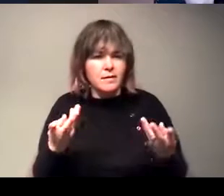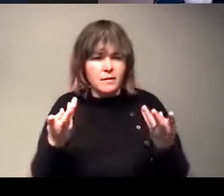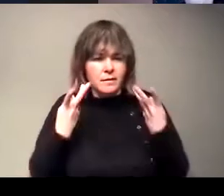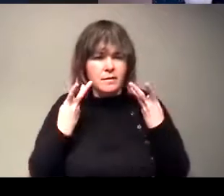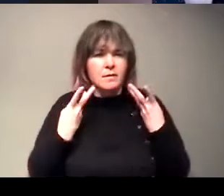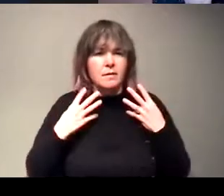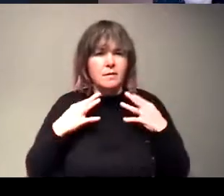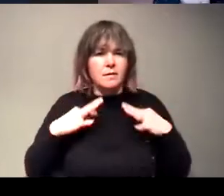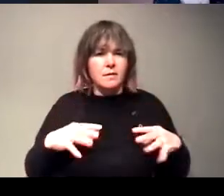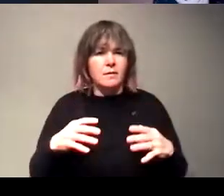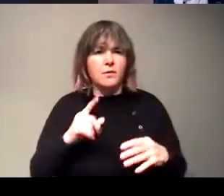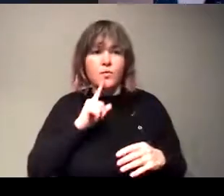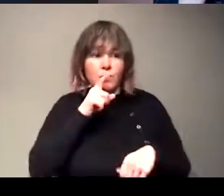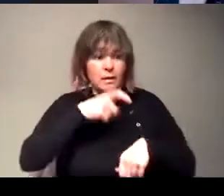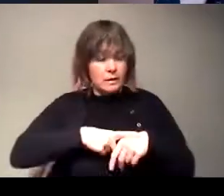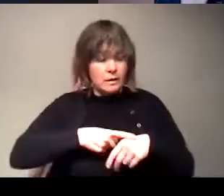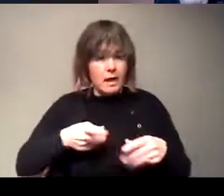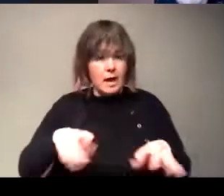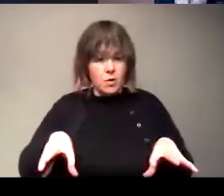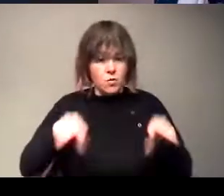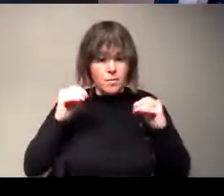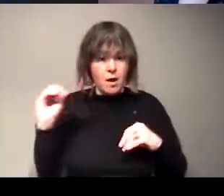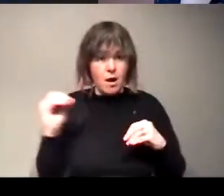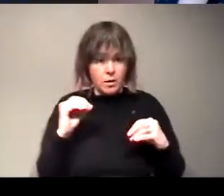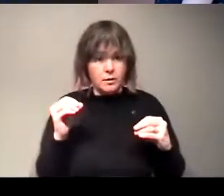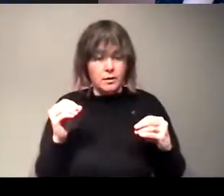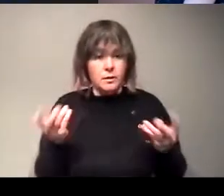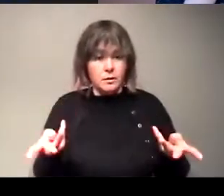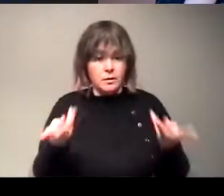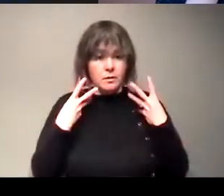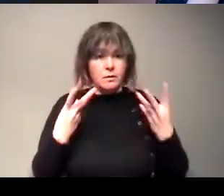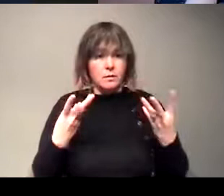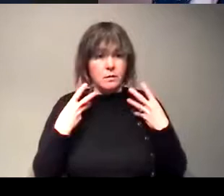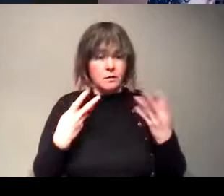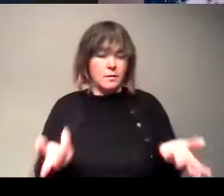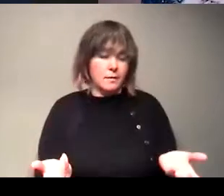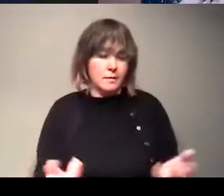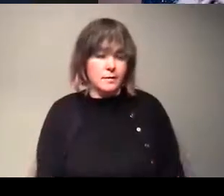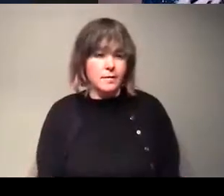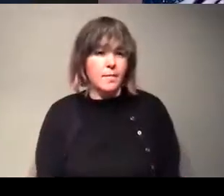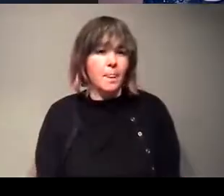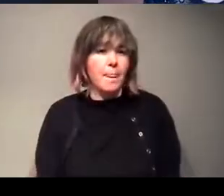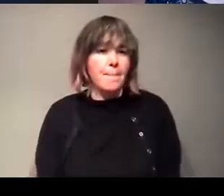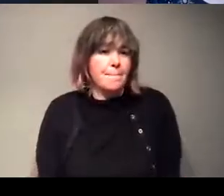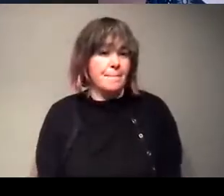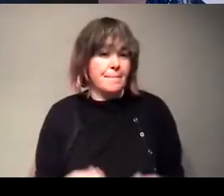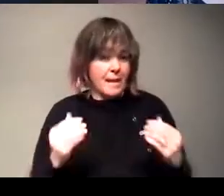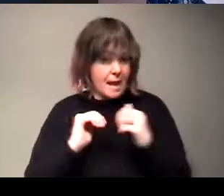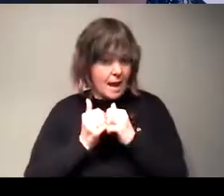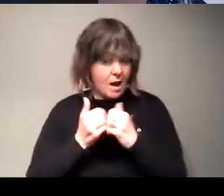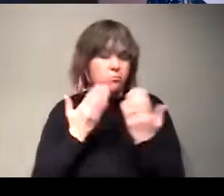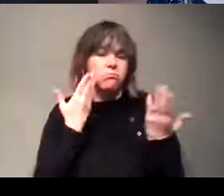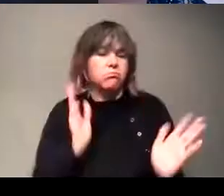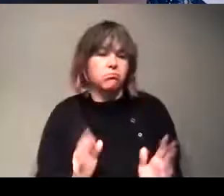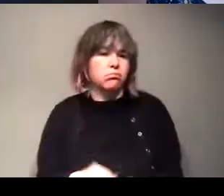in real time and then giving you the oxygen gas for your lungs. I don't know how that works on